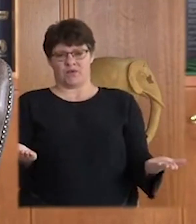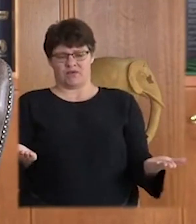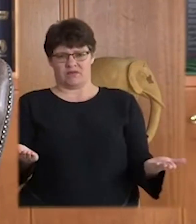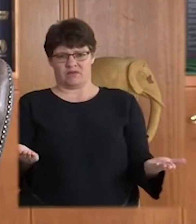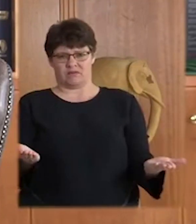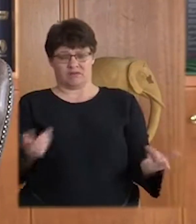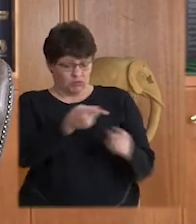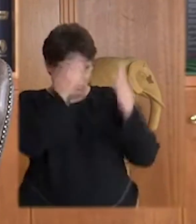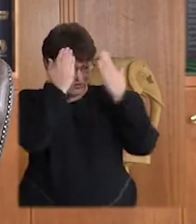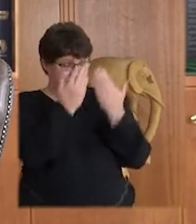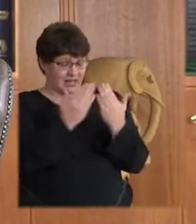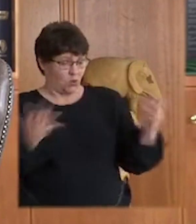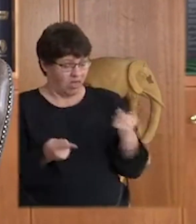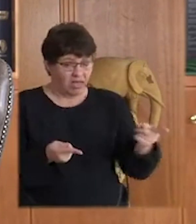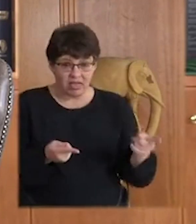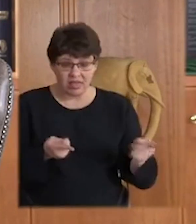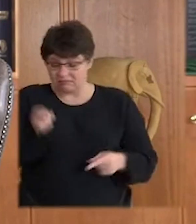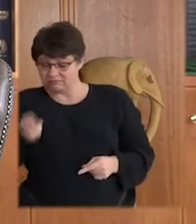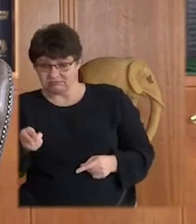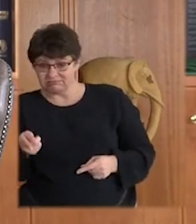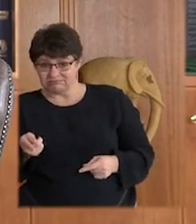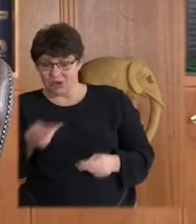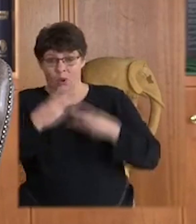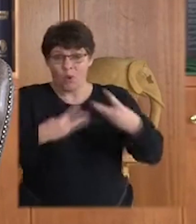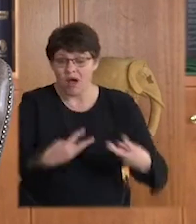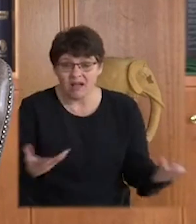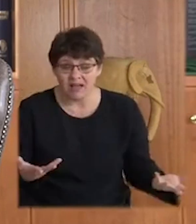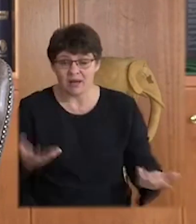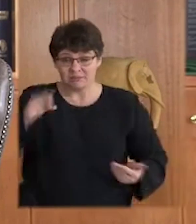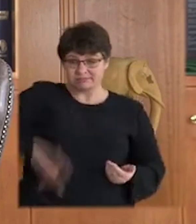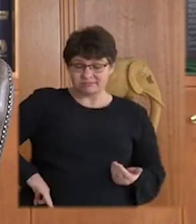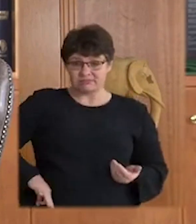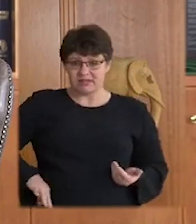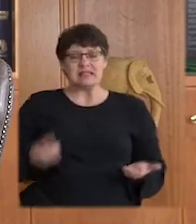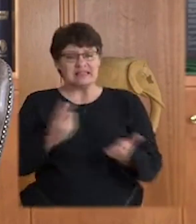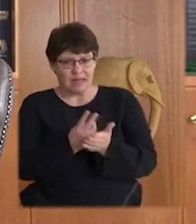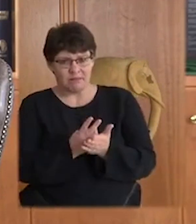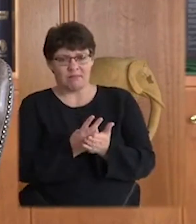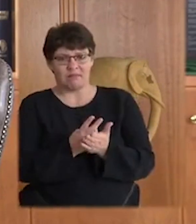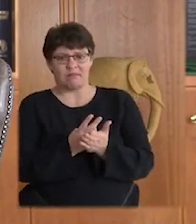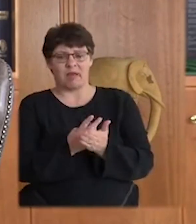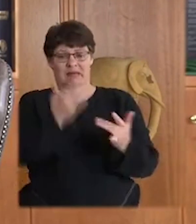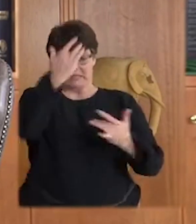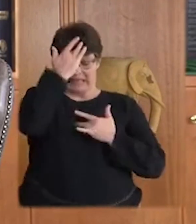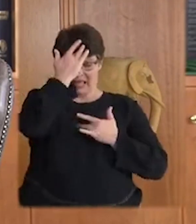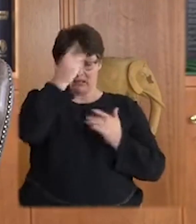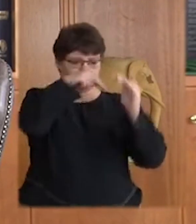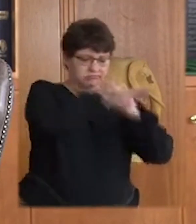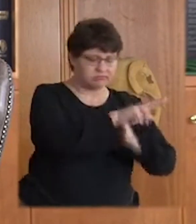study, where we work, and where we are cared for when we are sick.